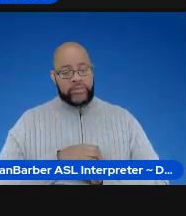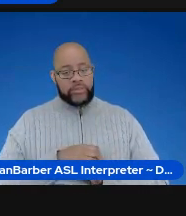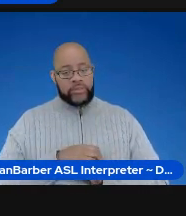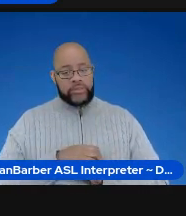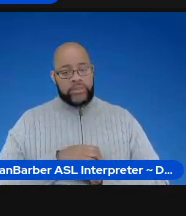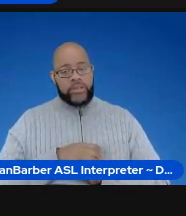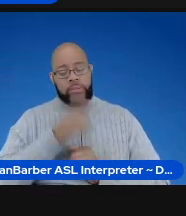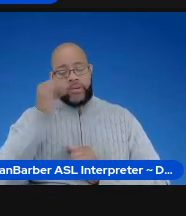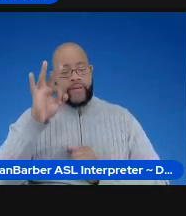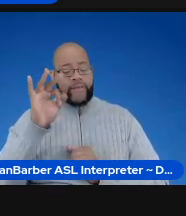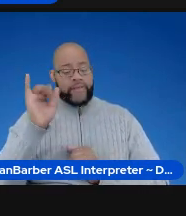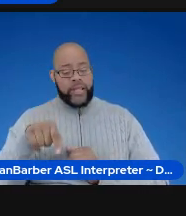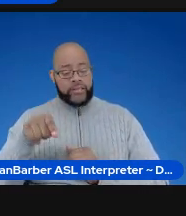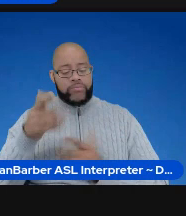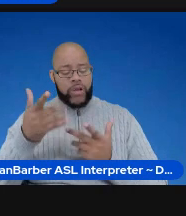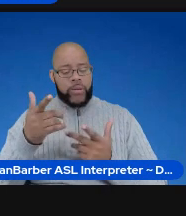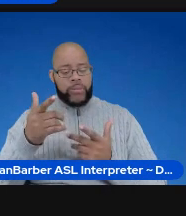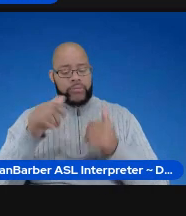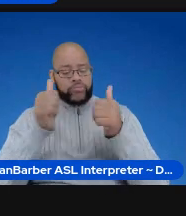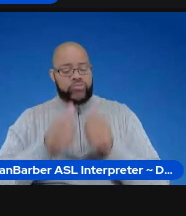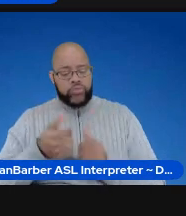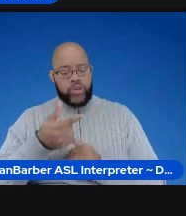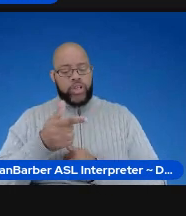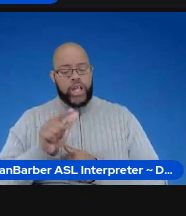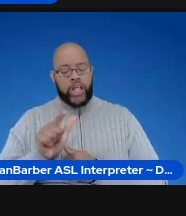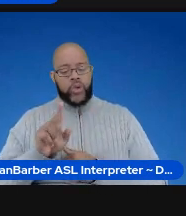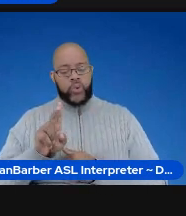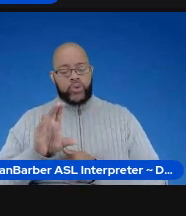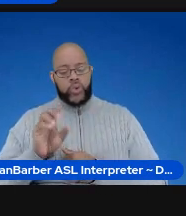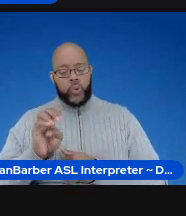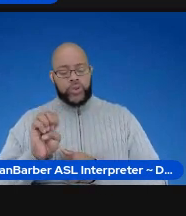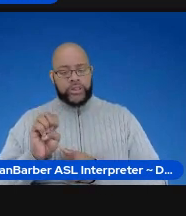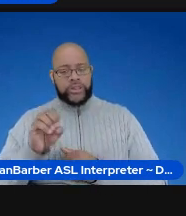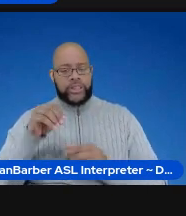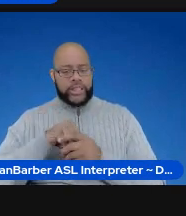because of that, they probably deplete the glucose within the CSF milieu.